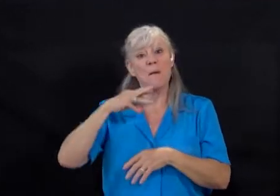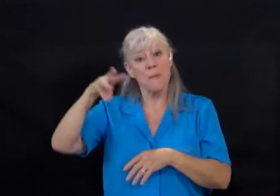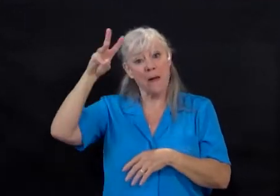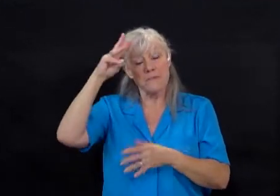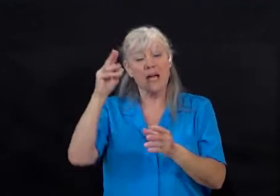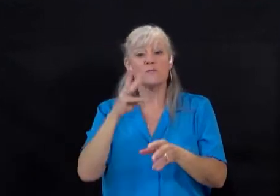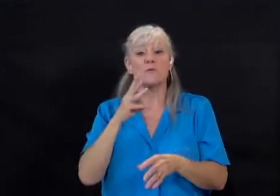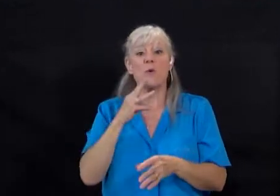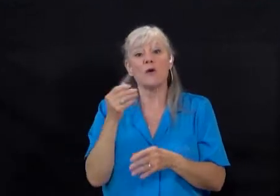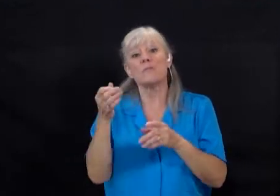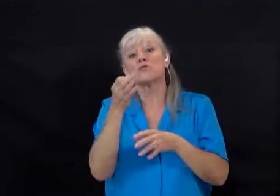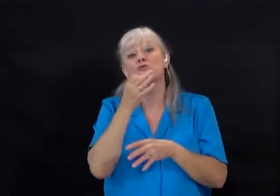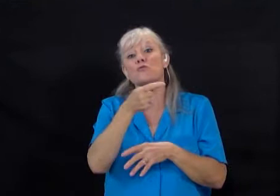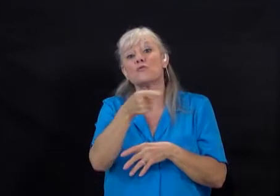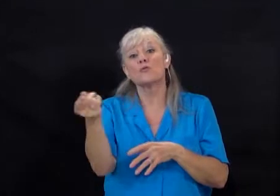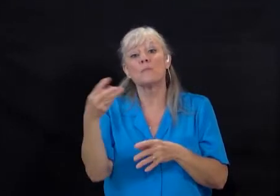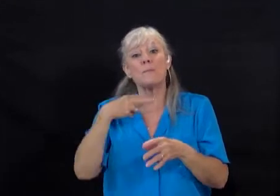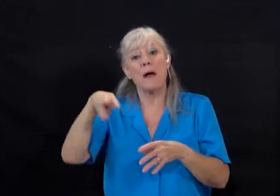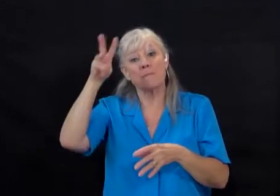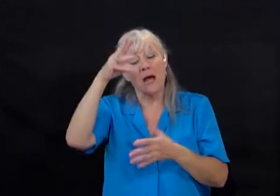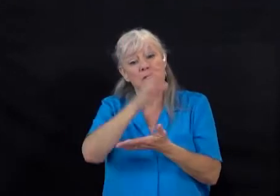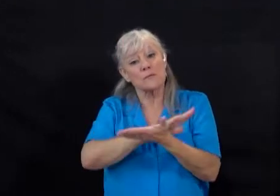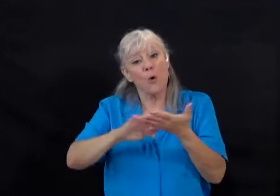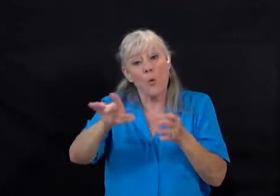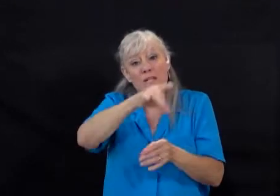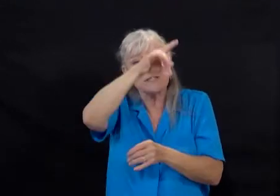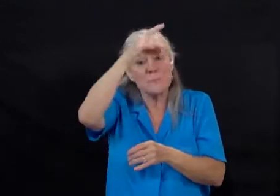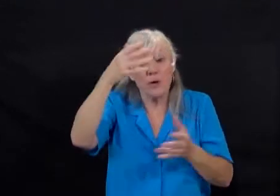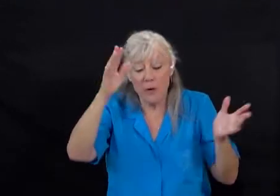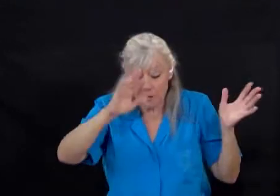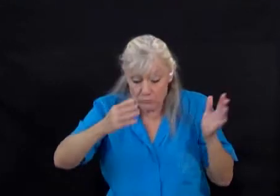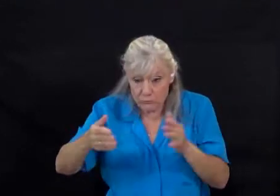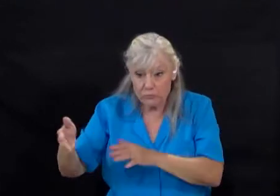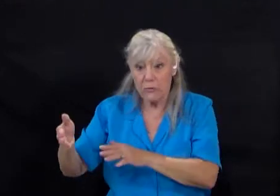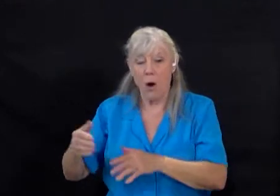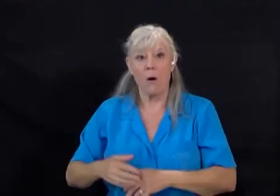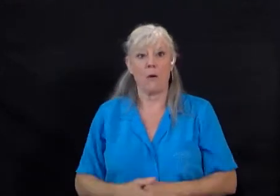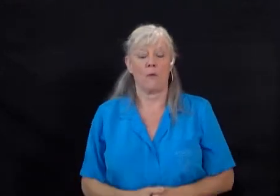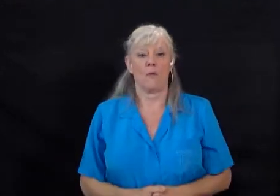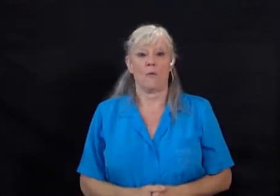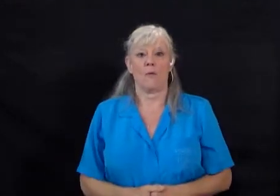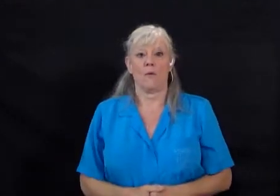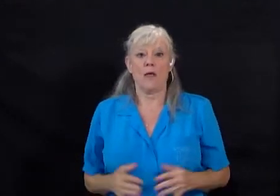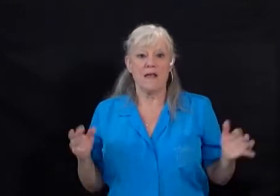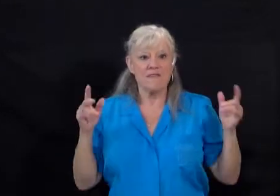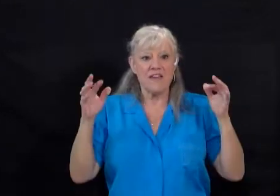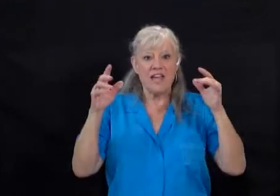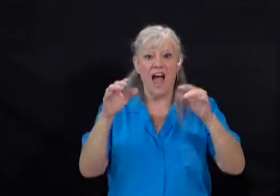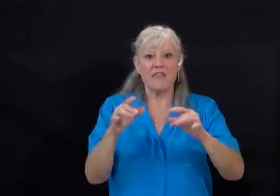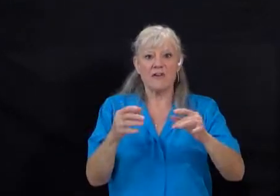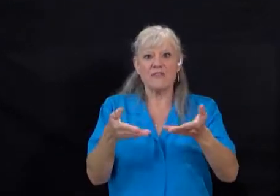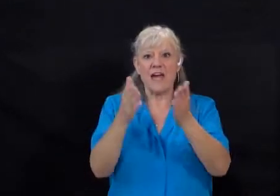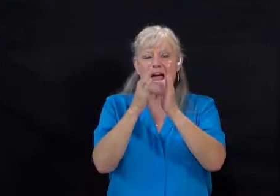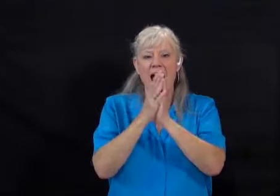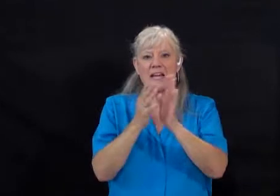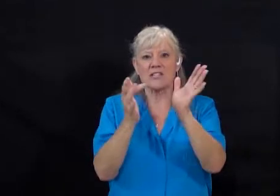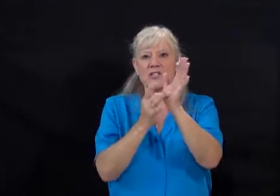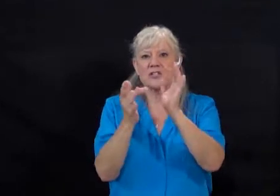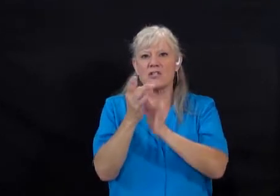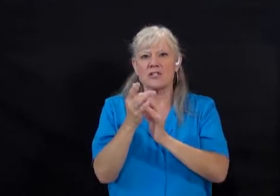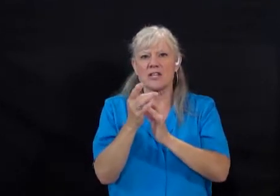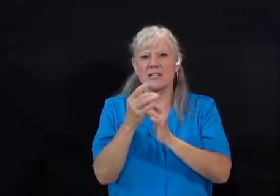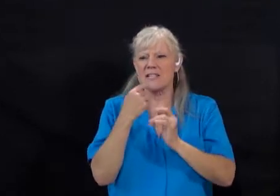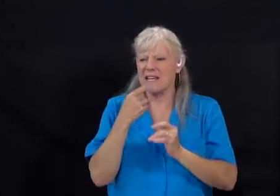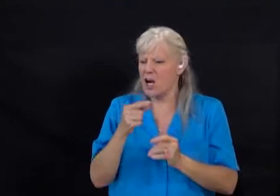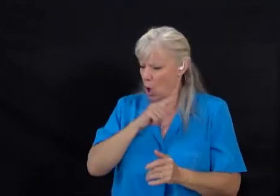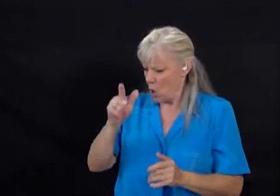will be baptized with the Holy Spirit. When they had gathered together, they asked him, Lord, are you at this time